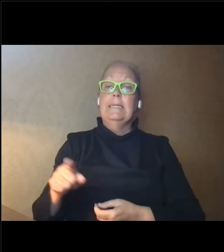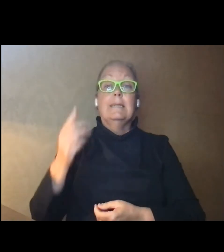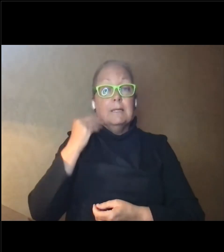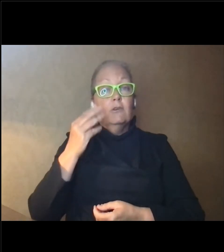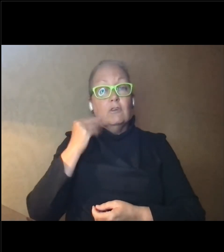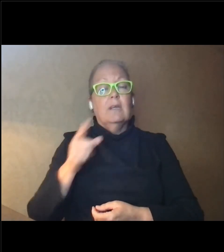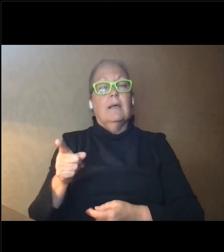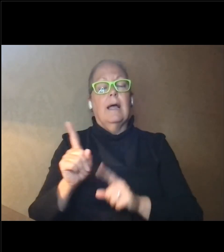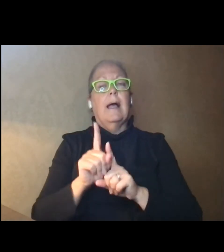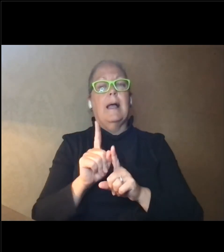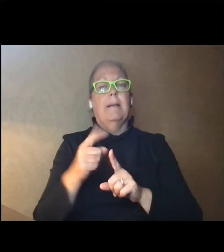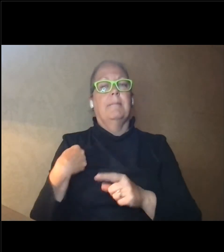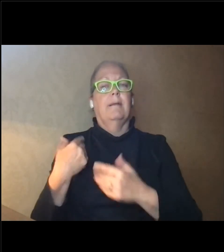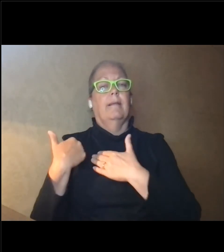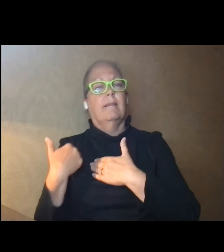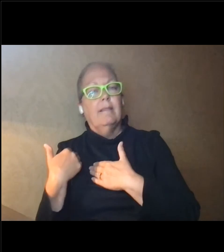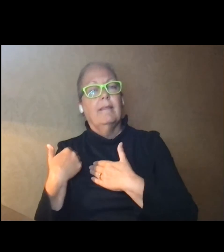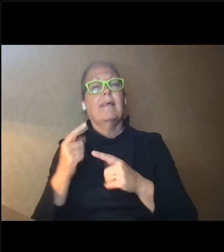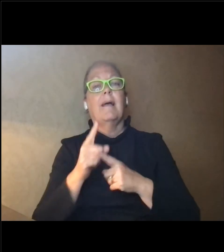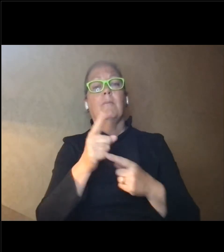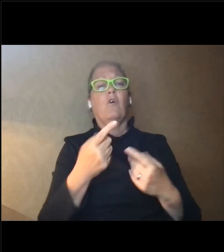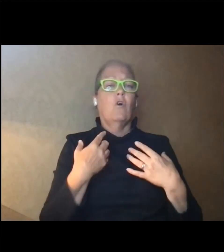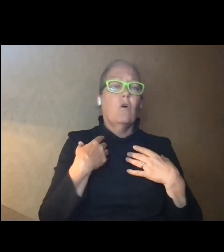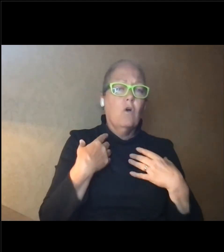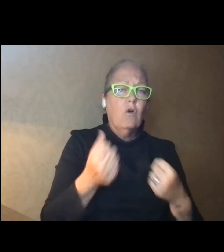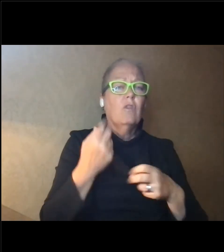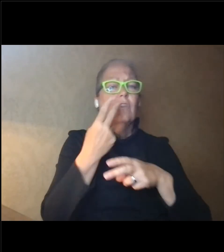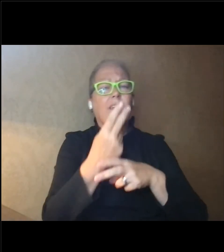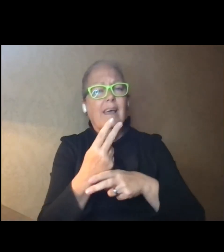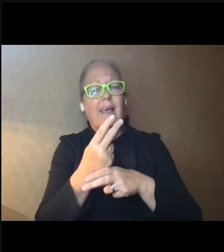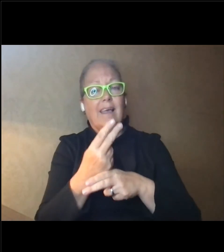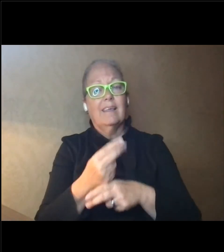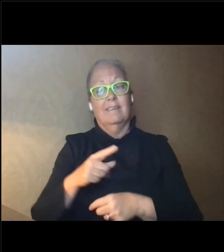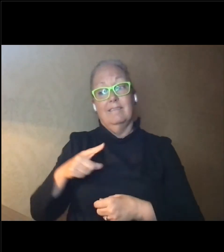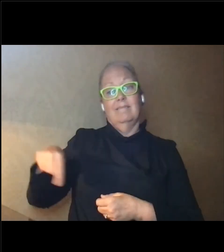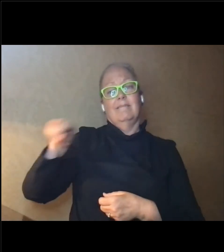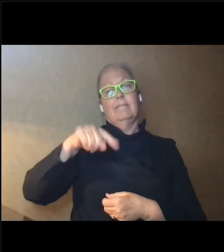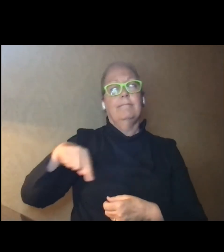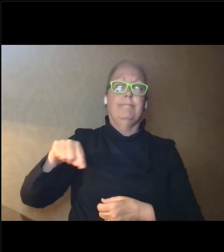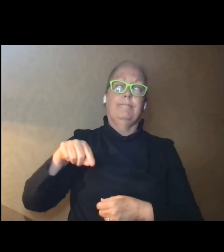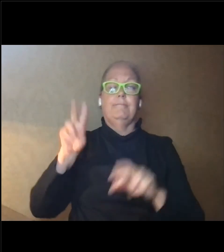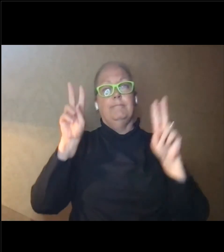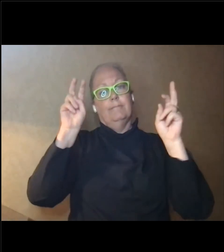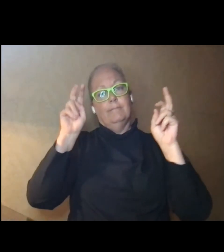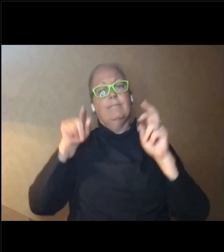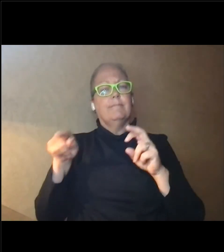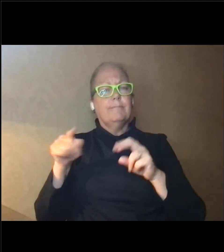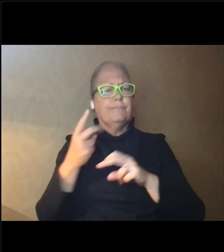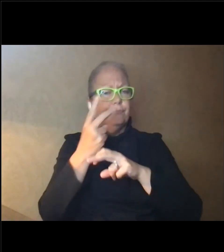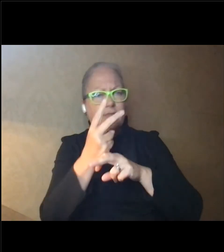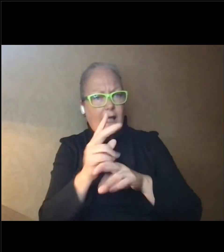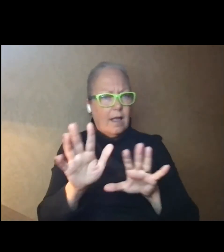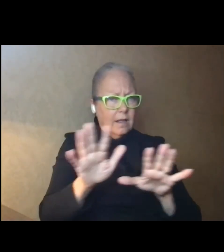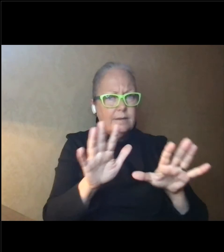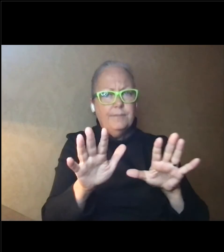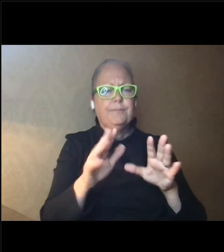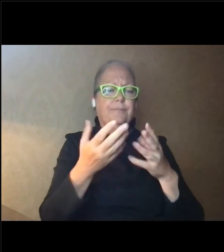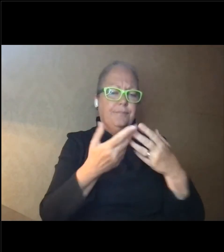when it comes to healthcare, since they are the main or perceived as the main persons taking care of the family, of the children,